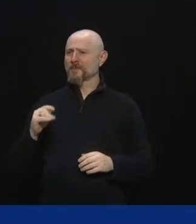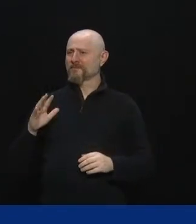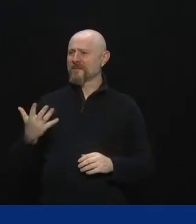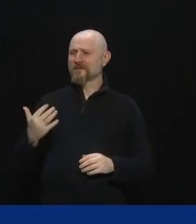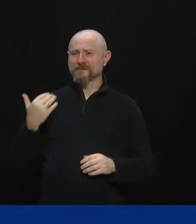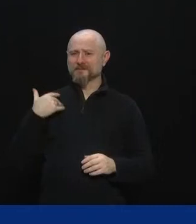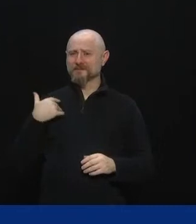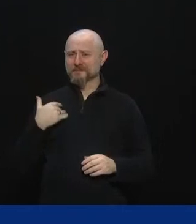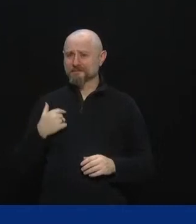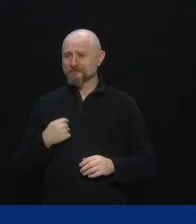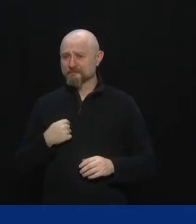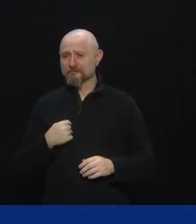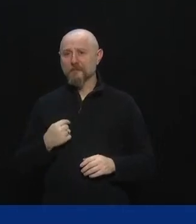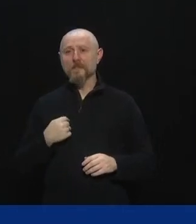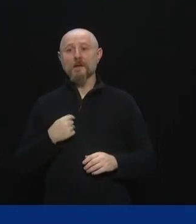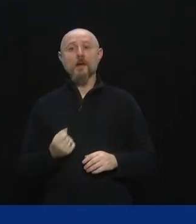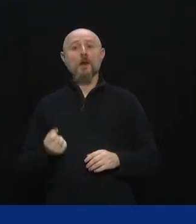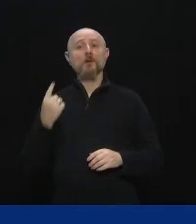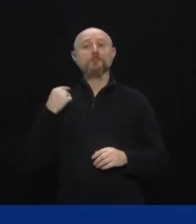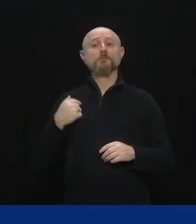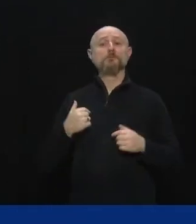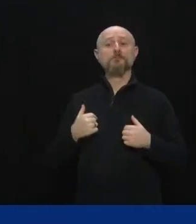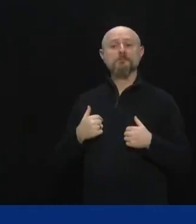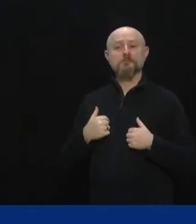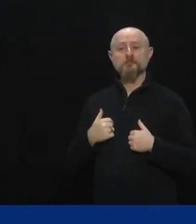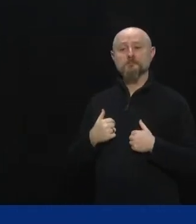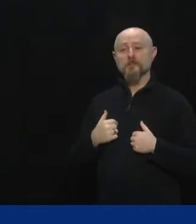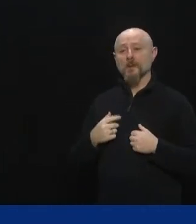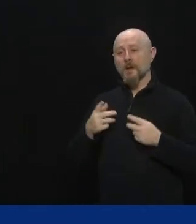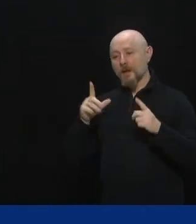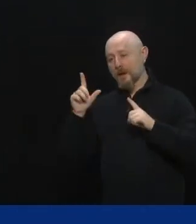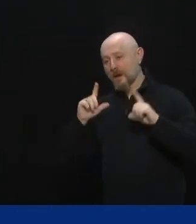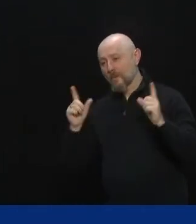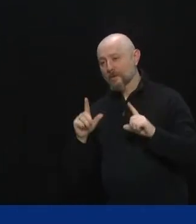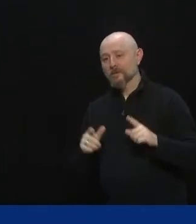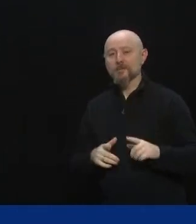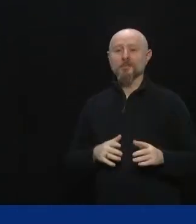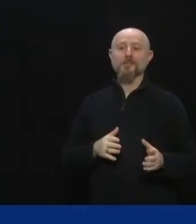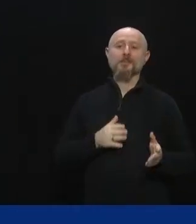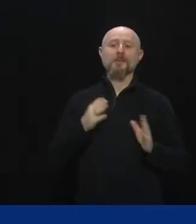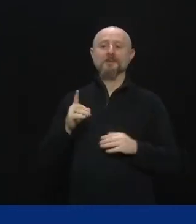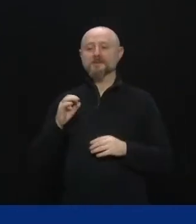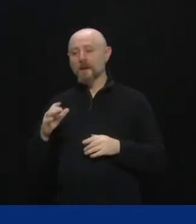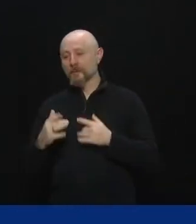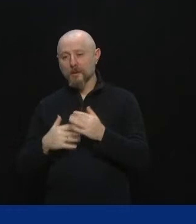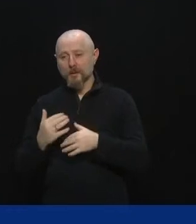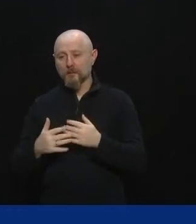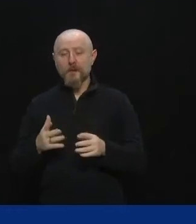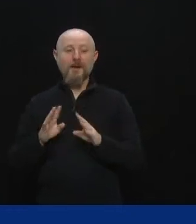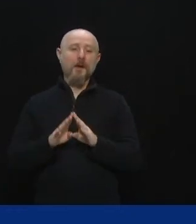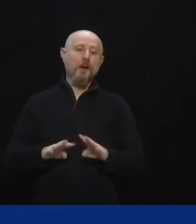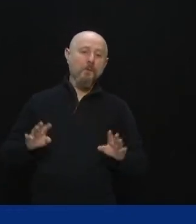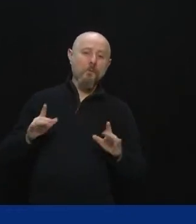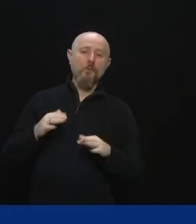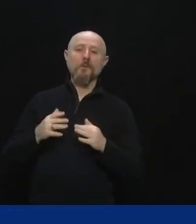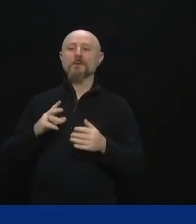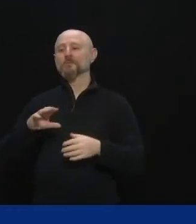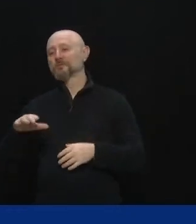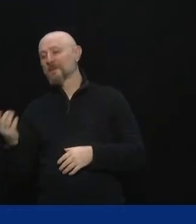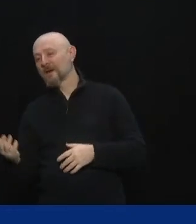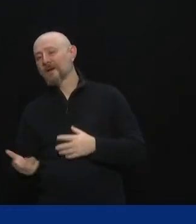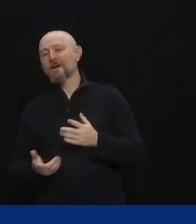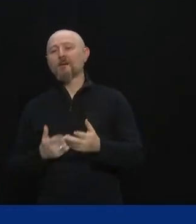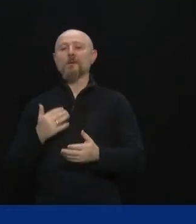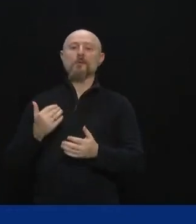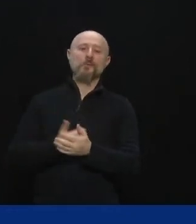holiday trends from last year. Halloween, December, religious holidays, Hanukkah, Christmas, New